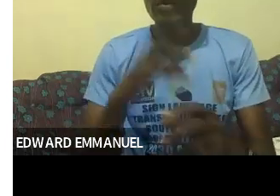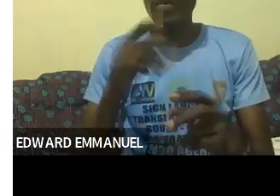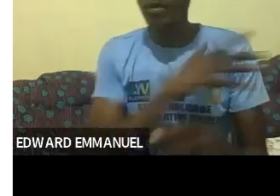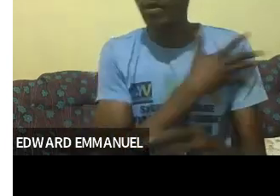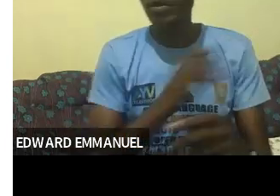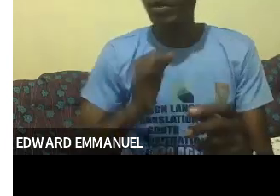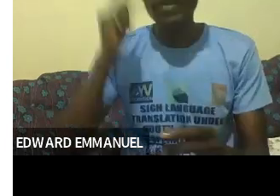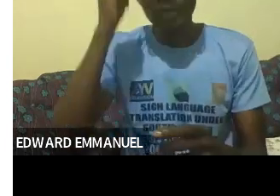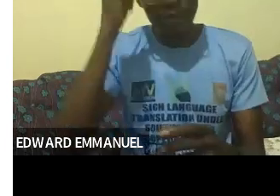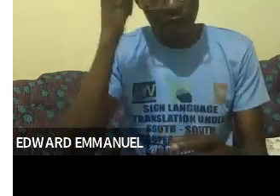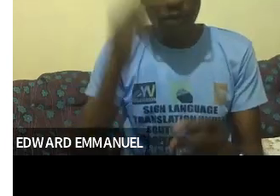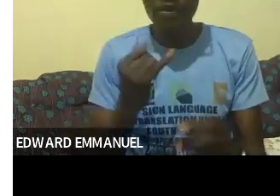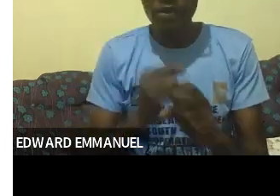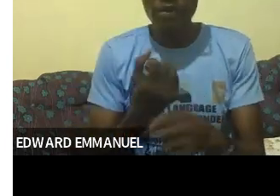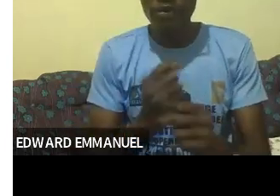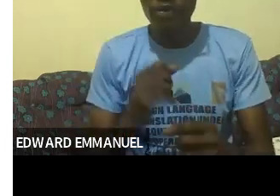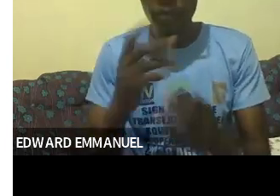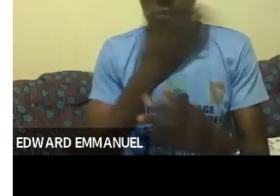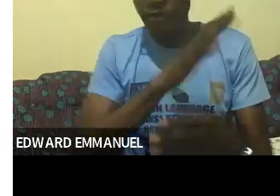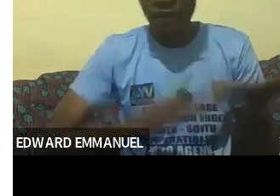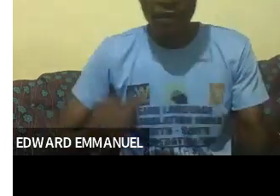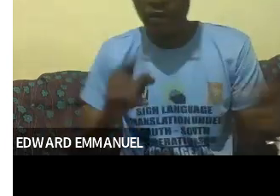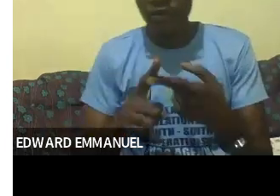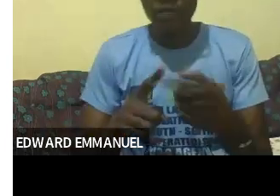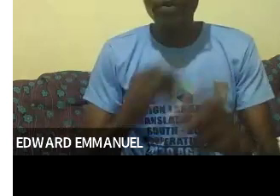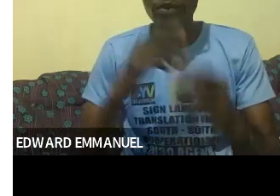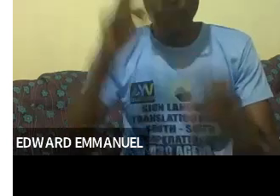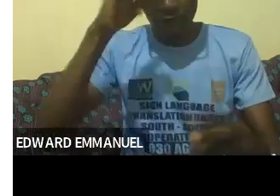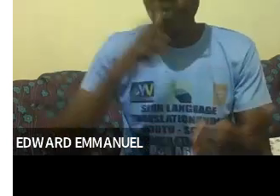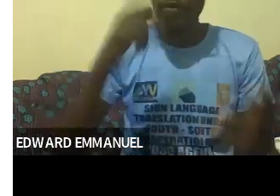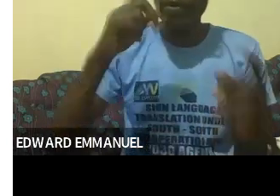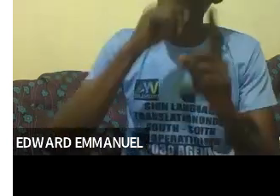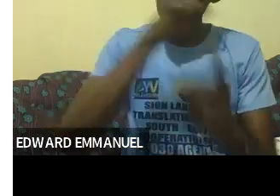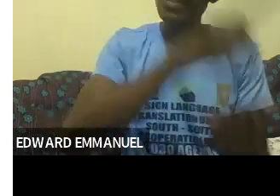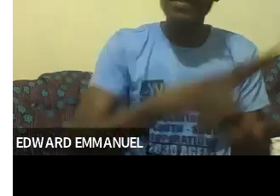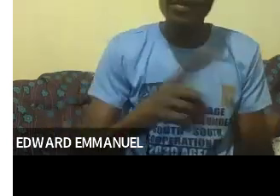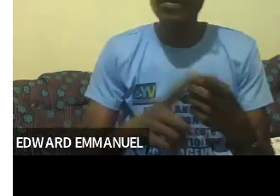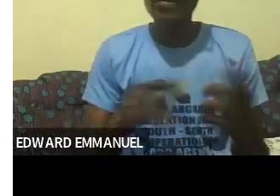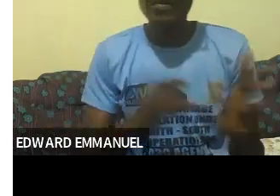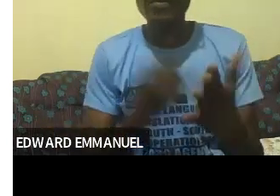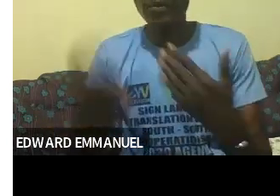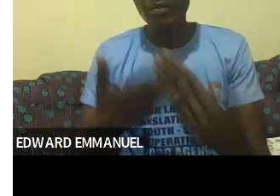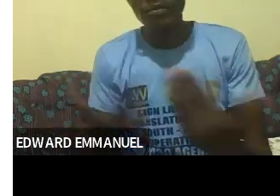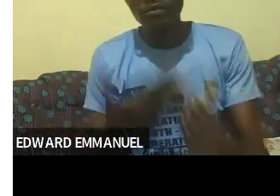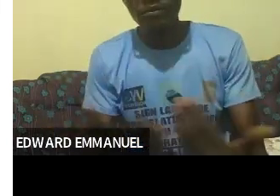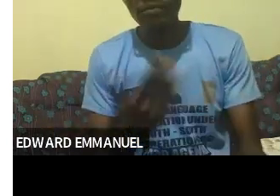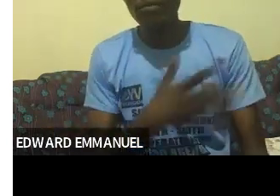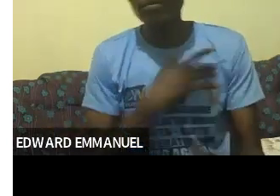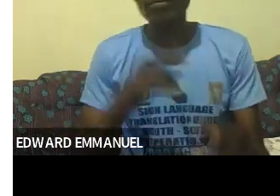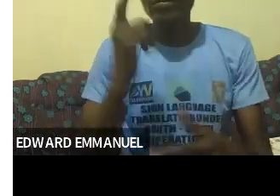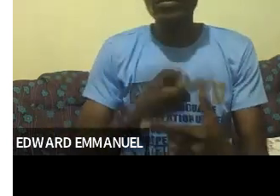my colleague, Tom, who I believe dropped the link to the report also in the chat if it's easier to click on it. Next slide, please.